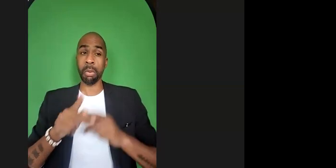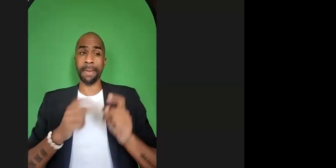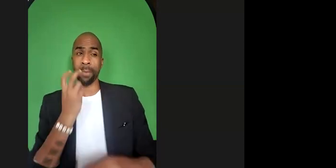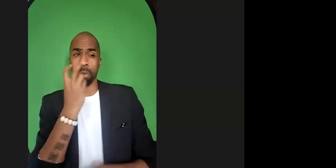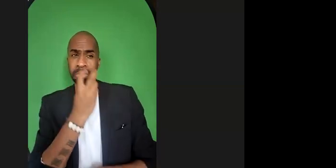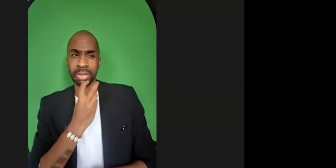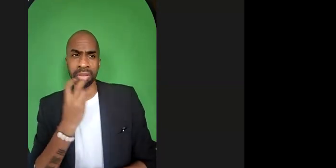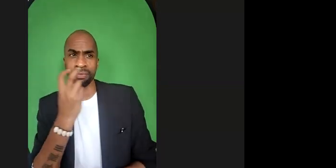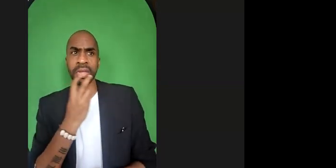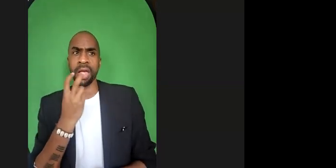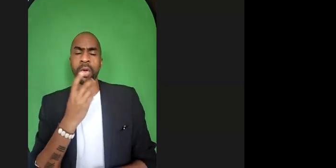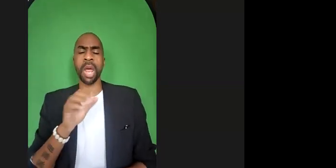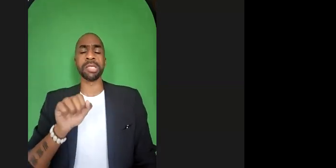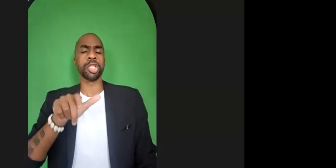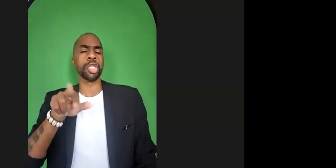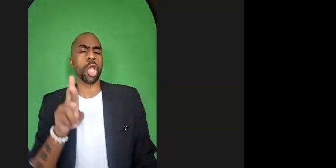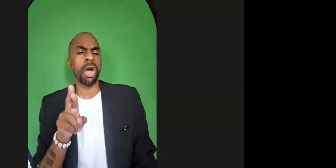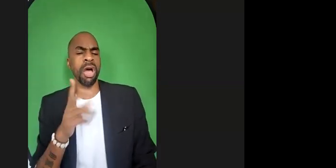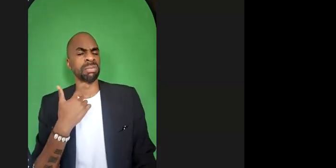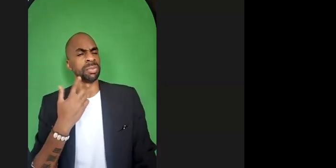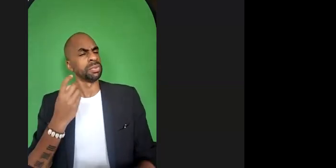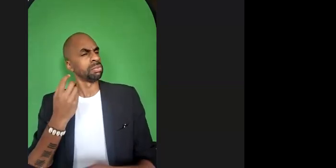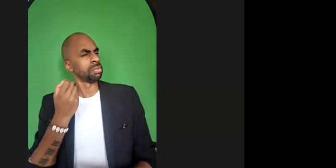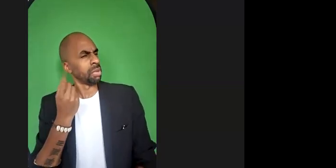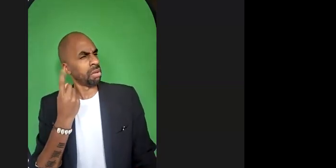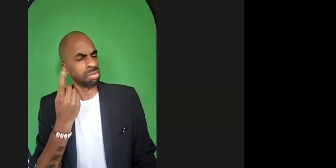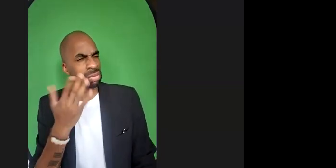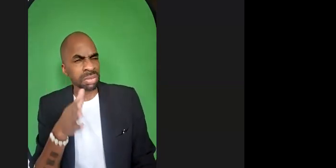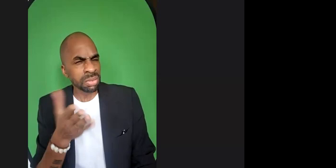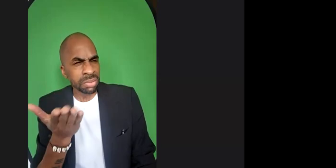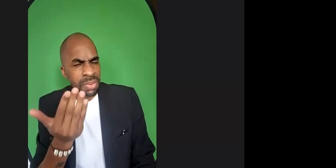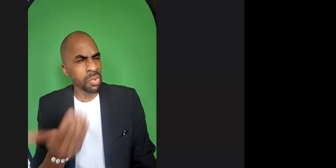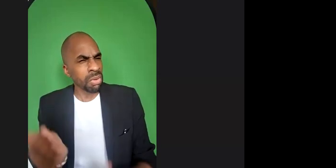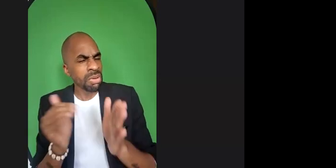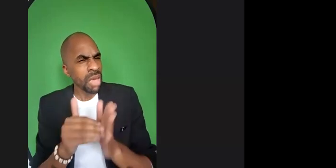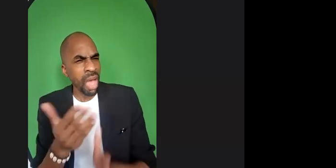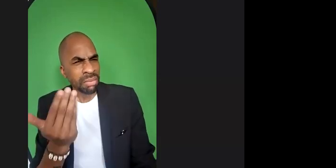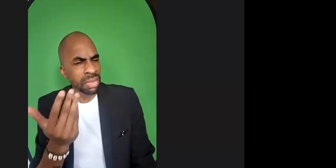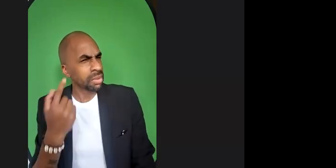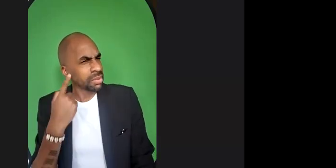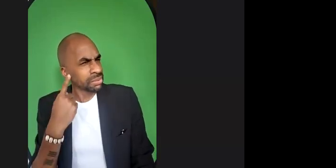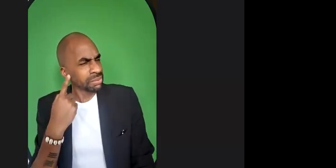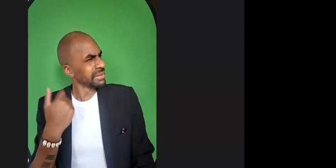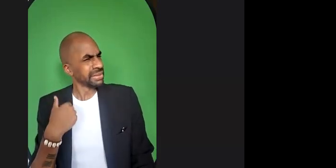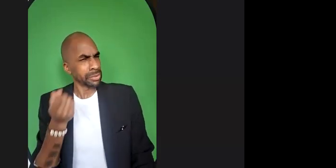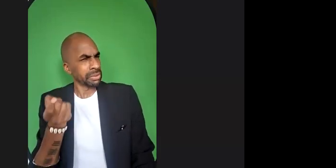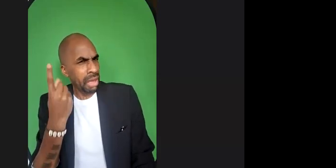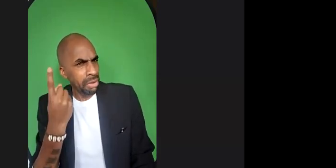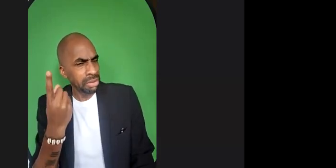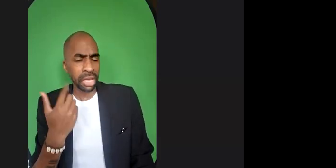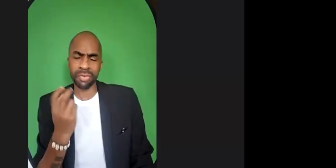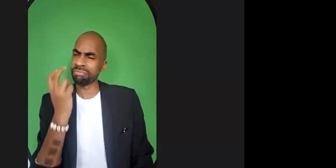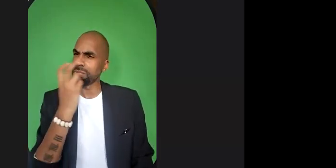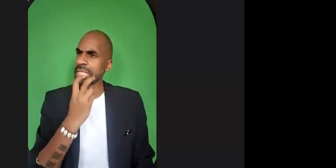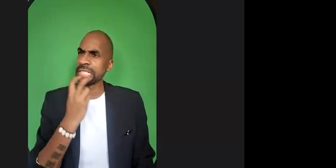more slurred. It may be more difficult and burdensome to speak, or they may not be able to speak at all at some point. And